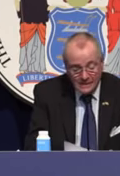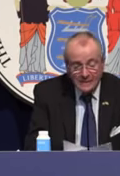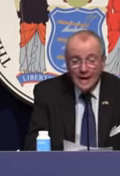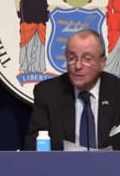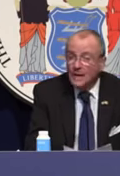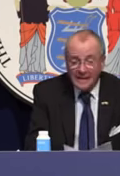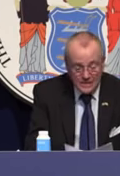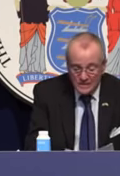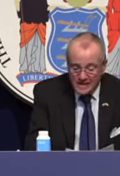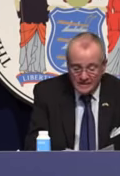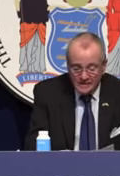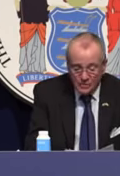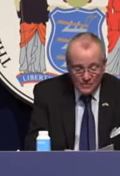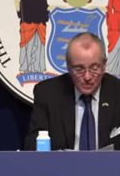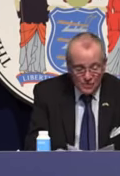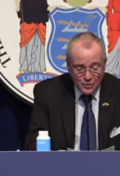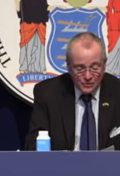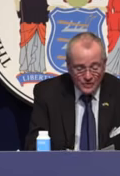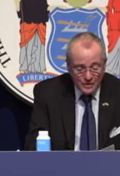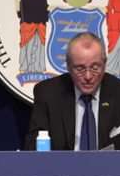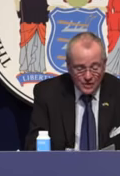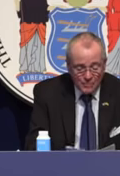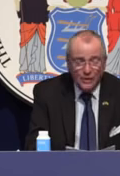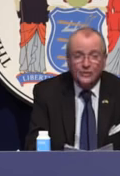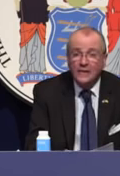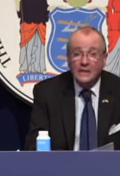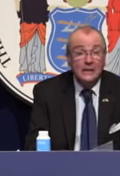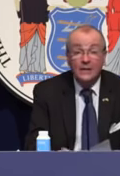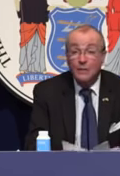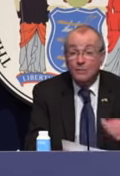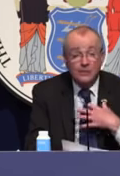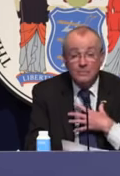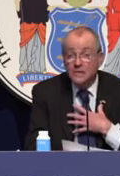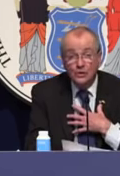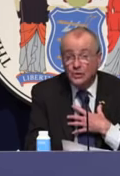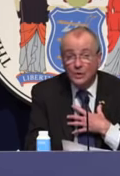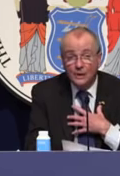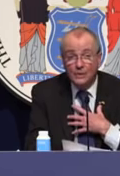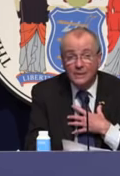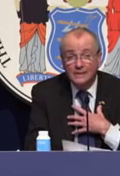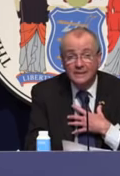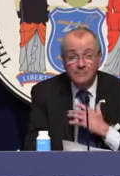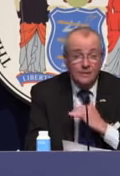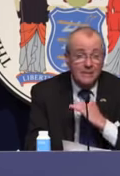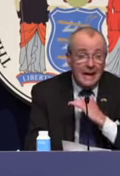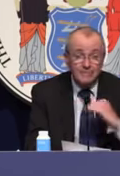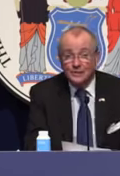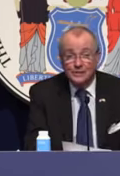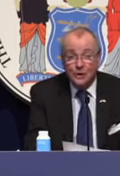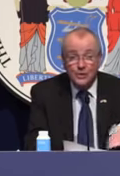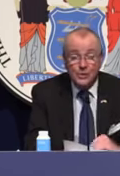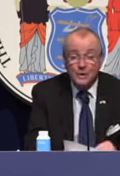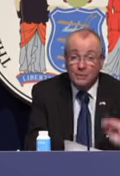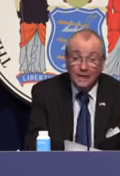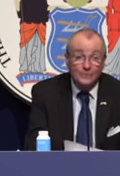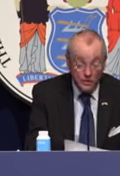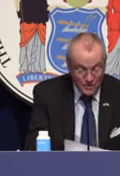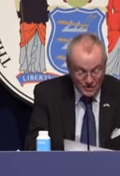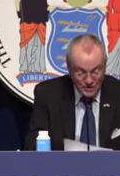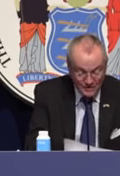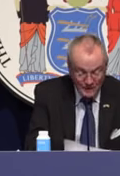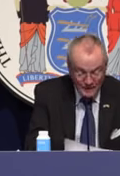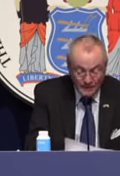April, I will not hesitate to reverse course and close our parks again. That will bring me no joy, by the way. Bring me absolutely no joy, but we'll